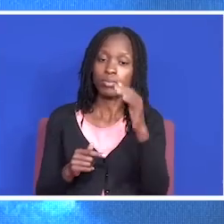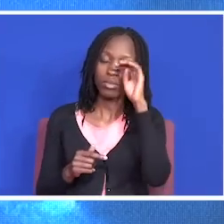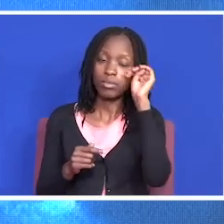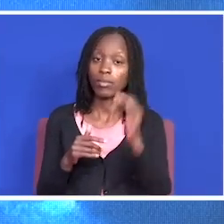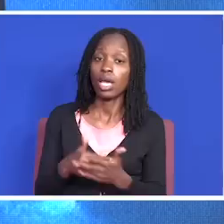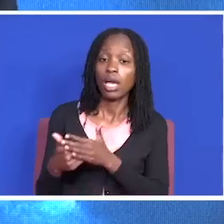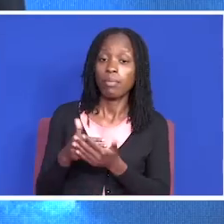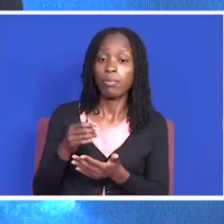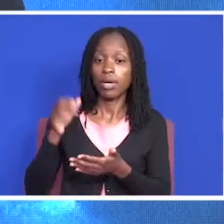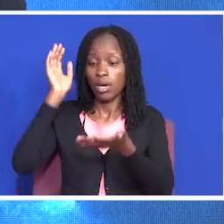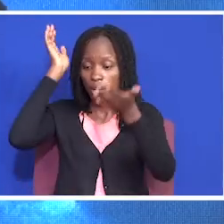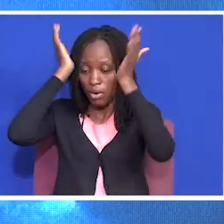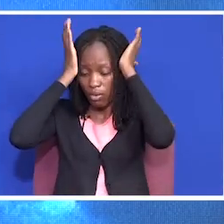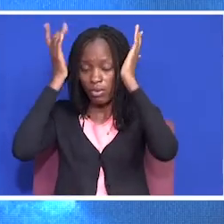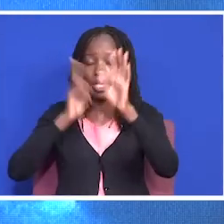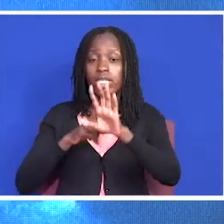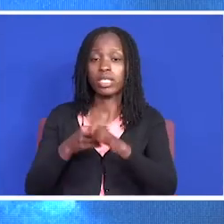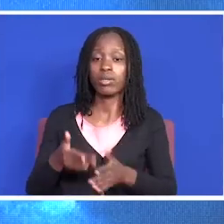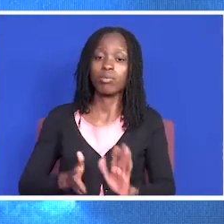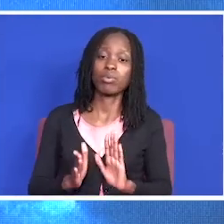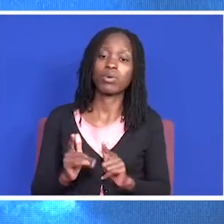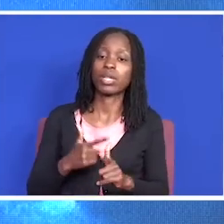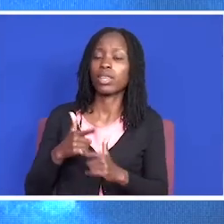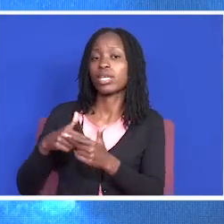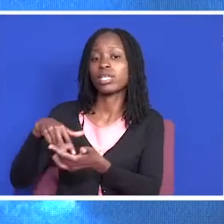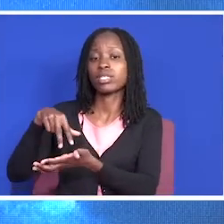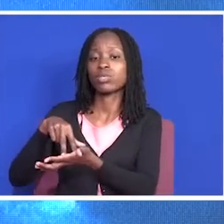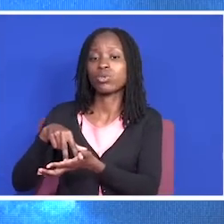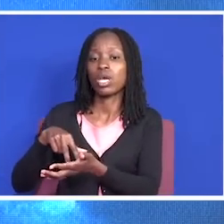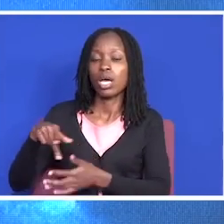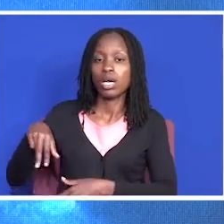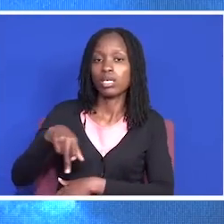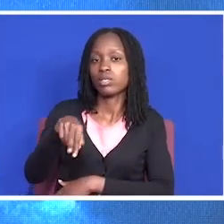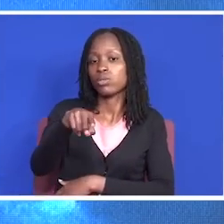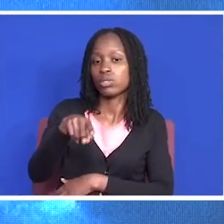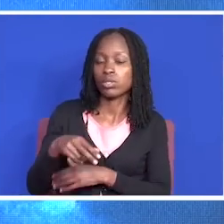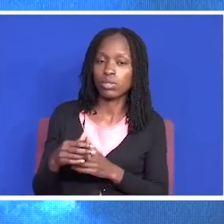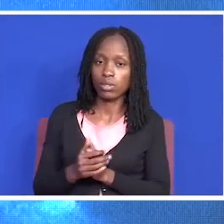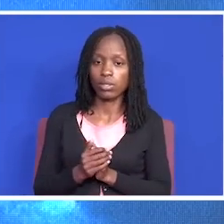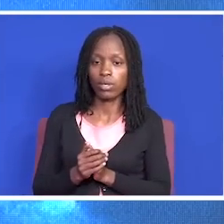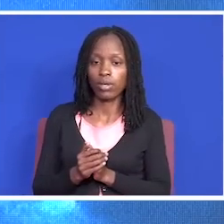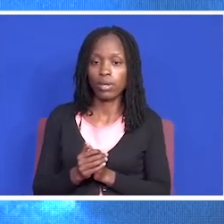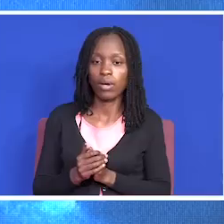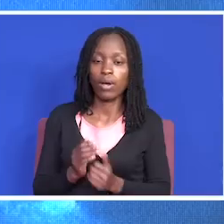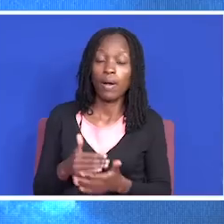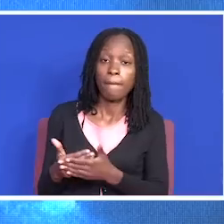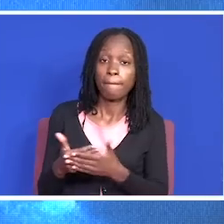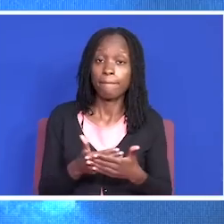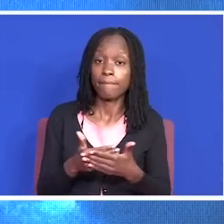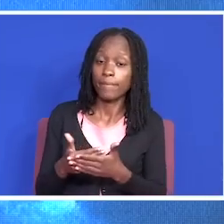a donkey, as soon as it's born, it actually rises up, it can walk to look for the mother. The